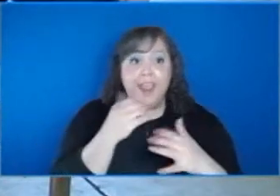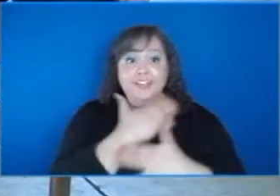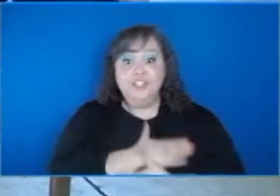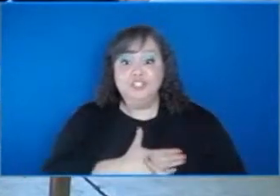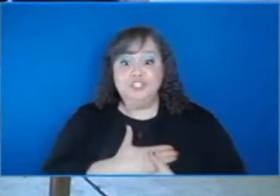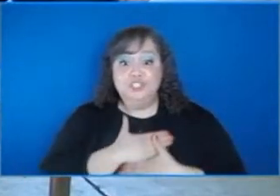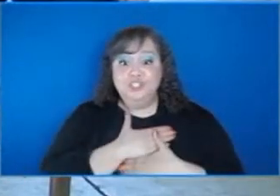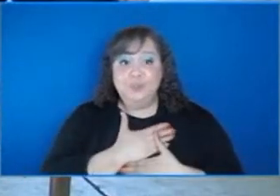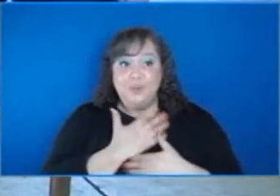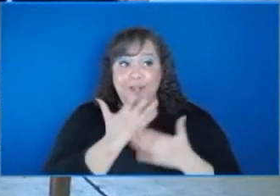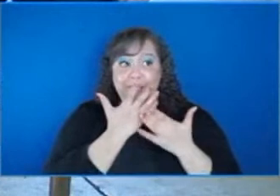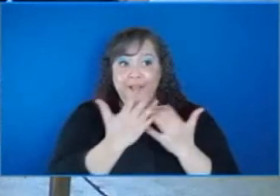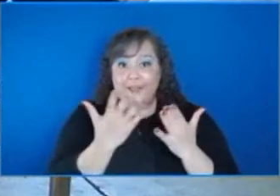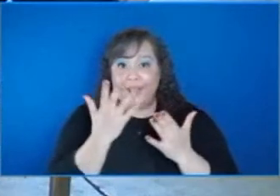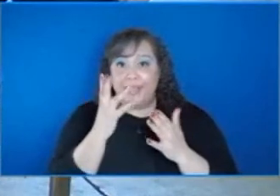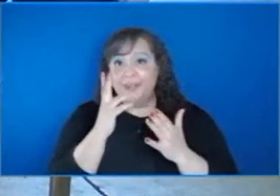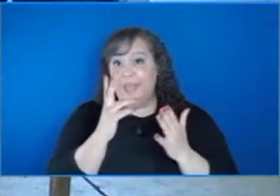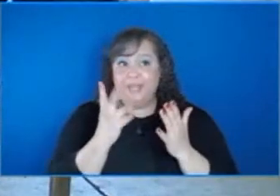Yeah. This is exciting.